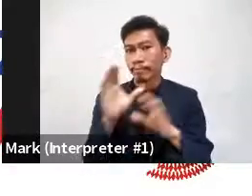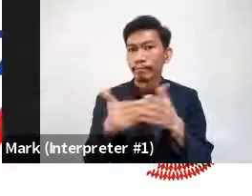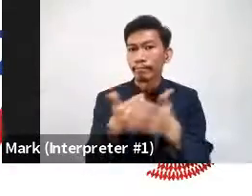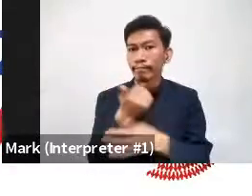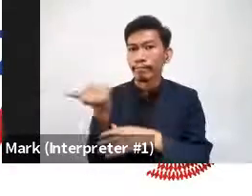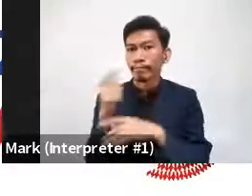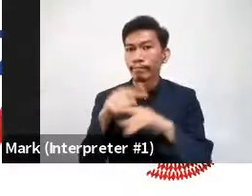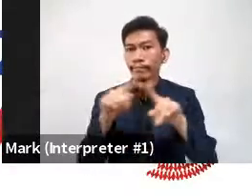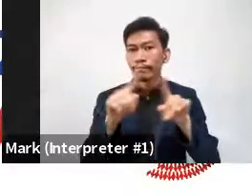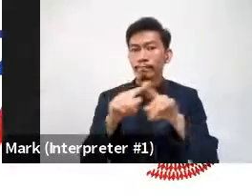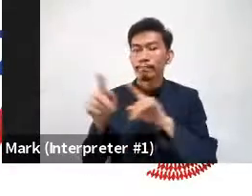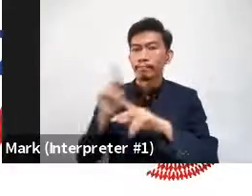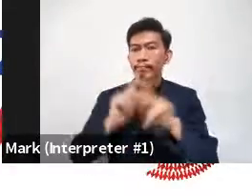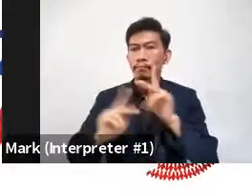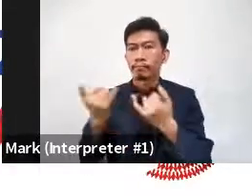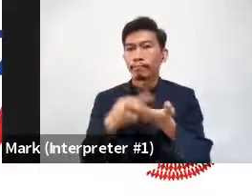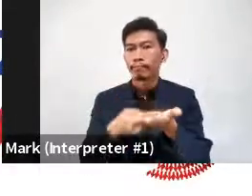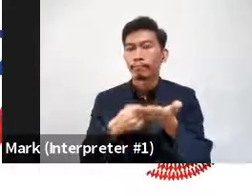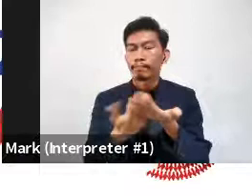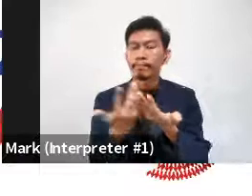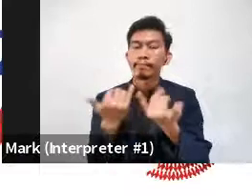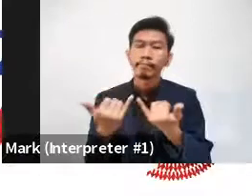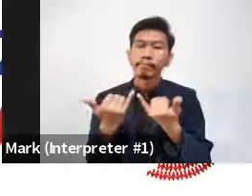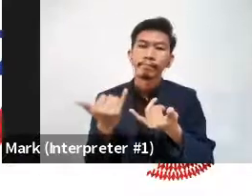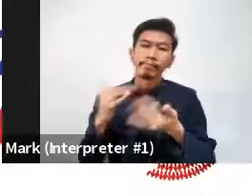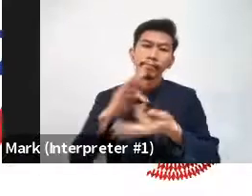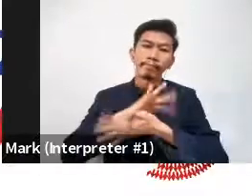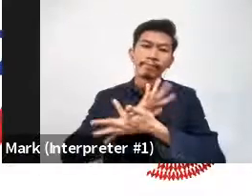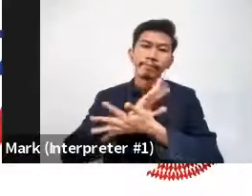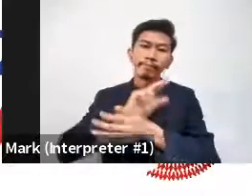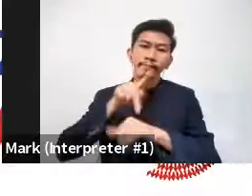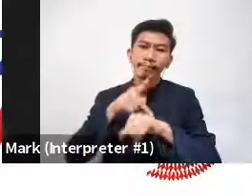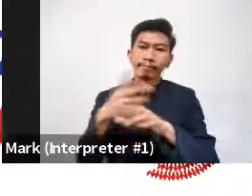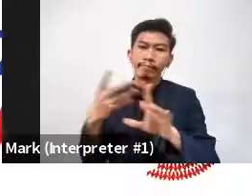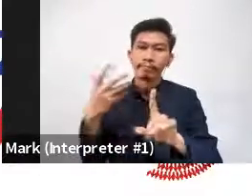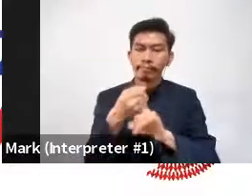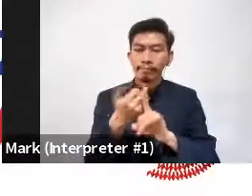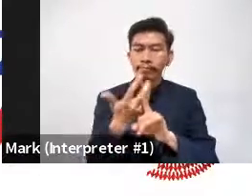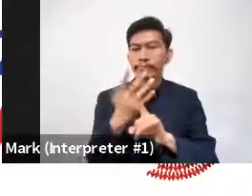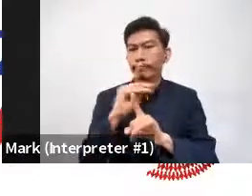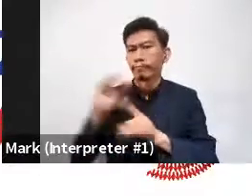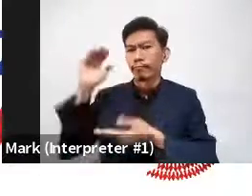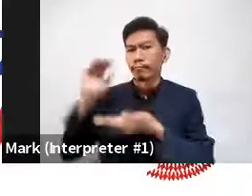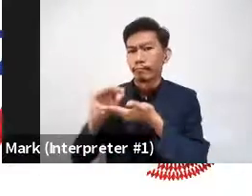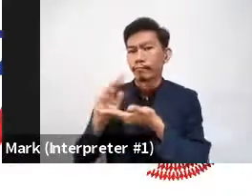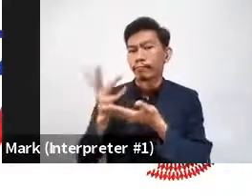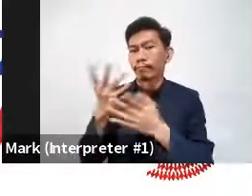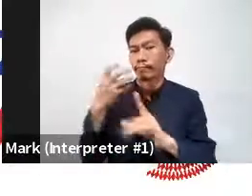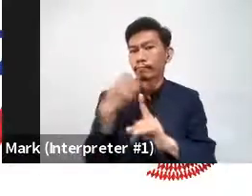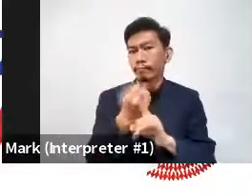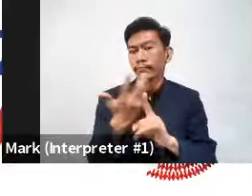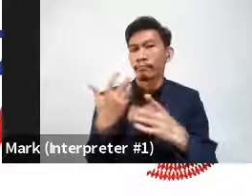impact of the current pandemic on the country and how to mitigate these effects through sustainable health